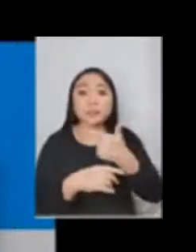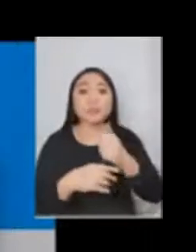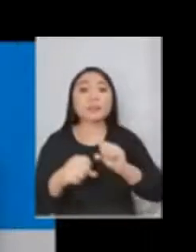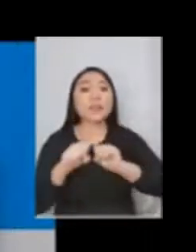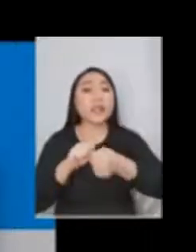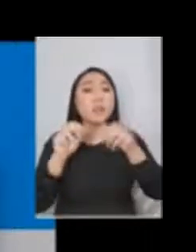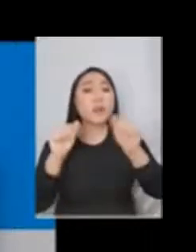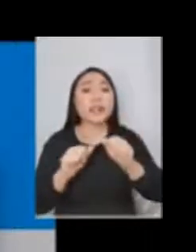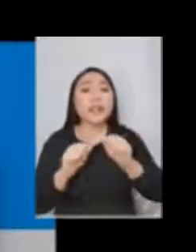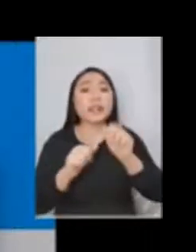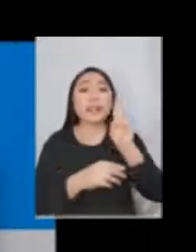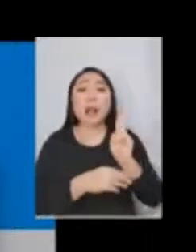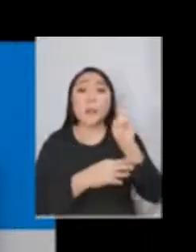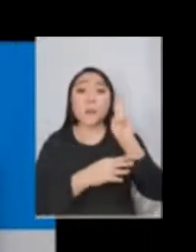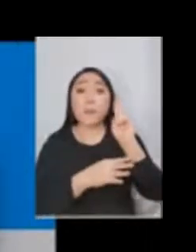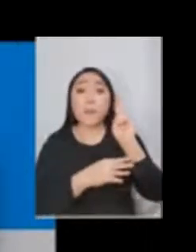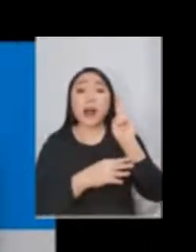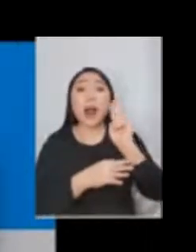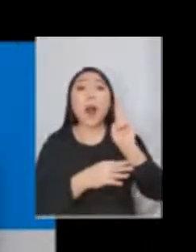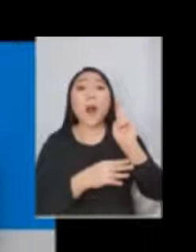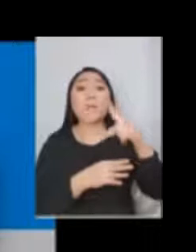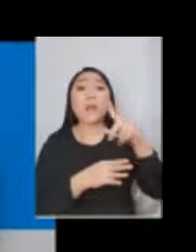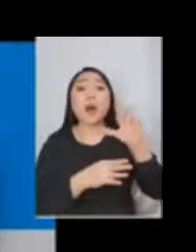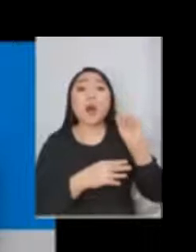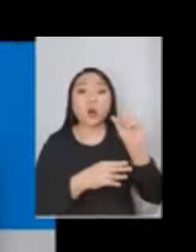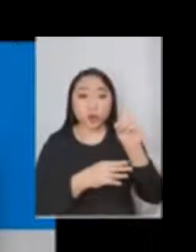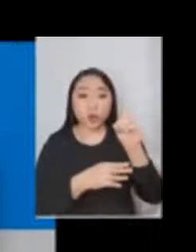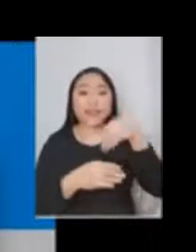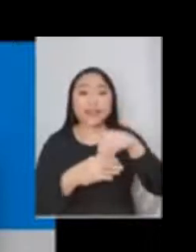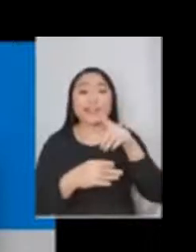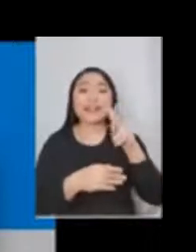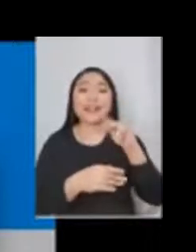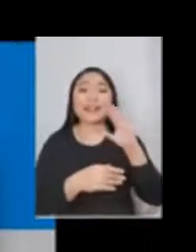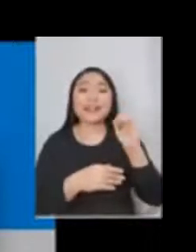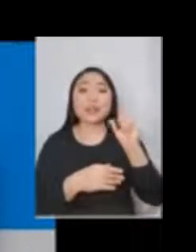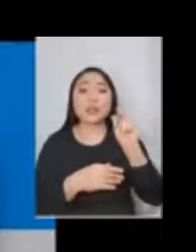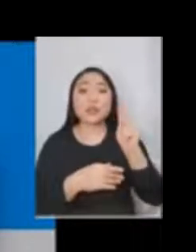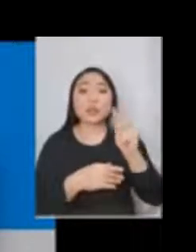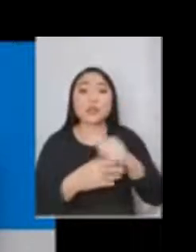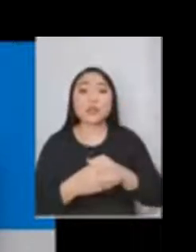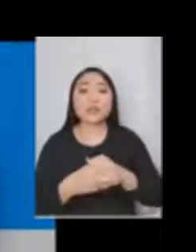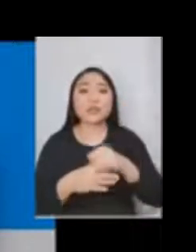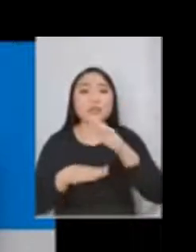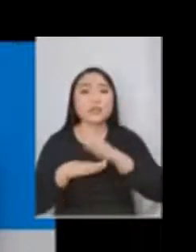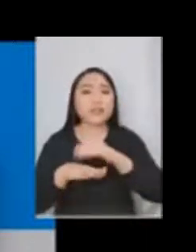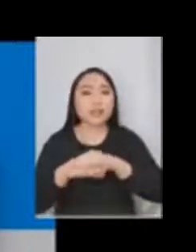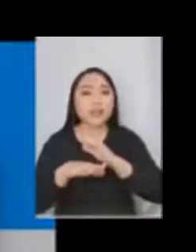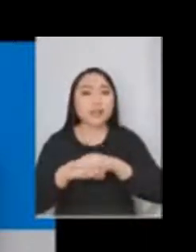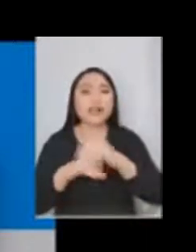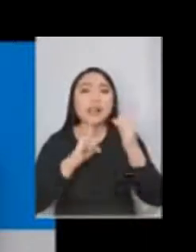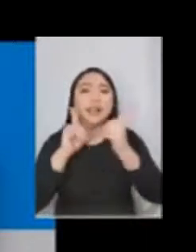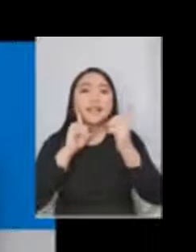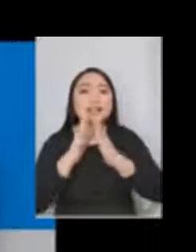Philippine first SNP Digital Library in a box. Yan, portable na